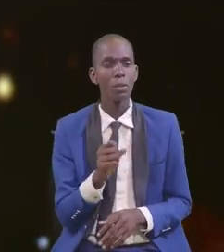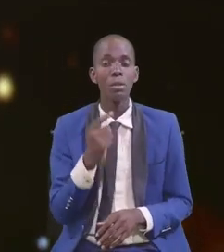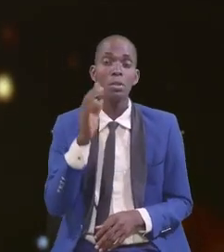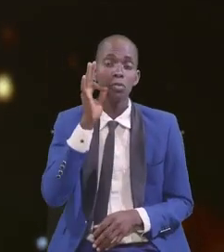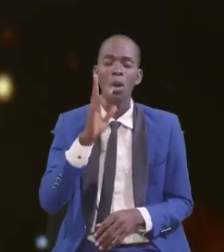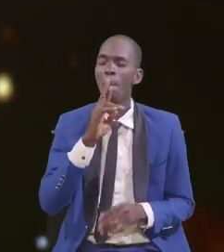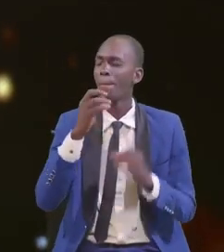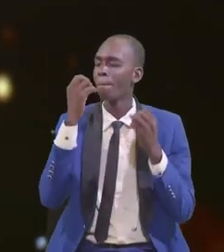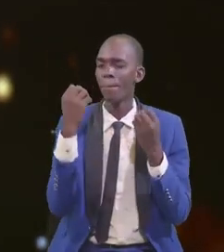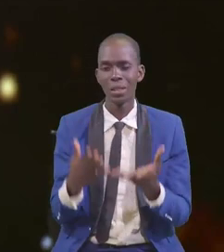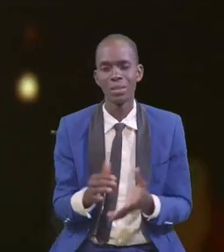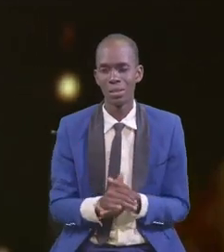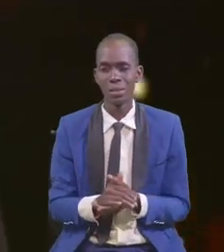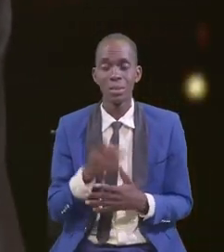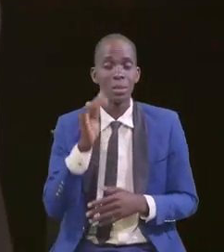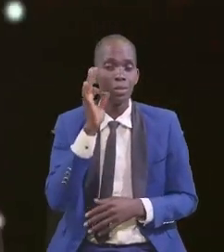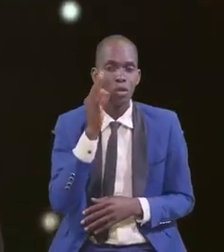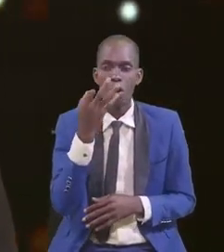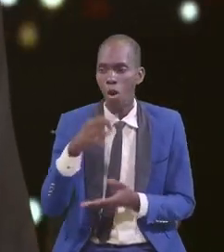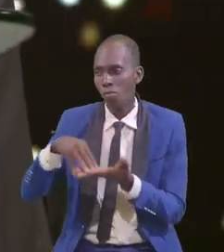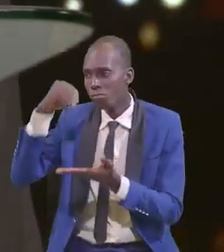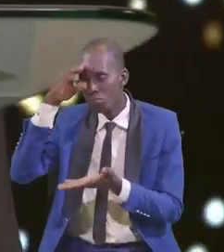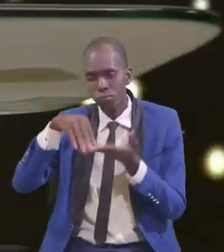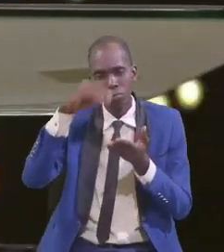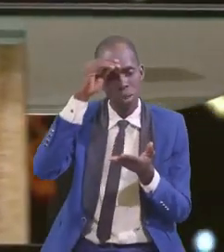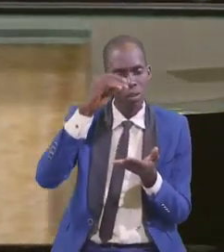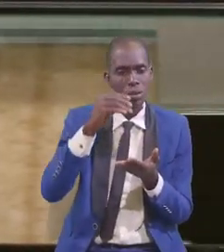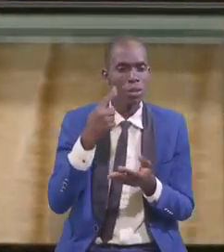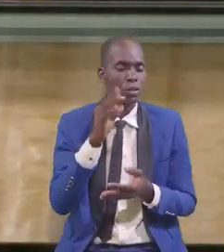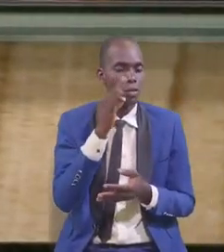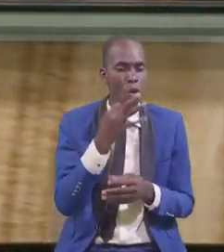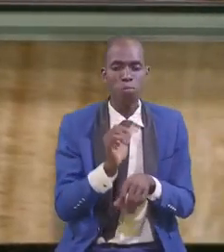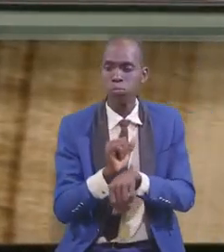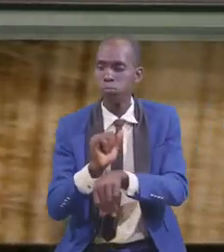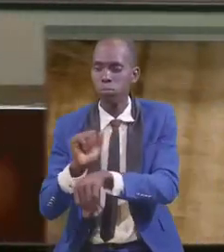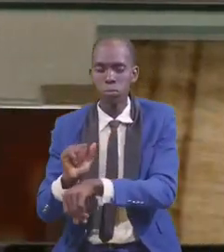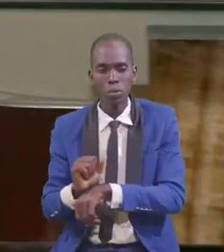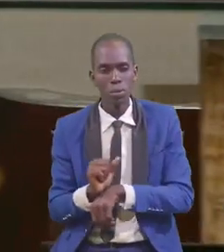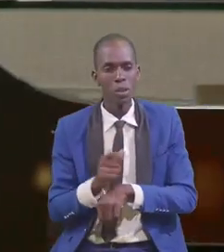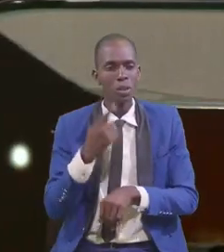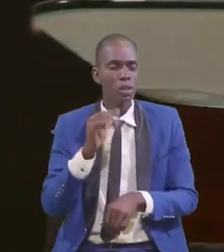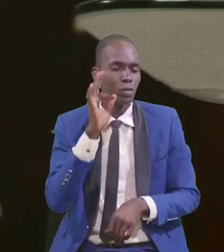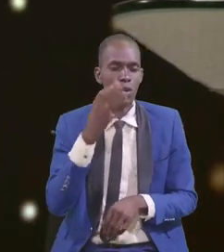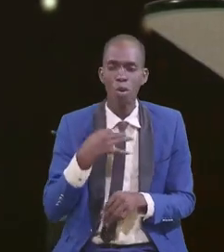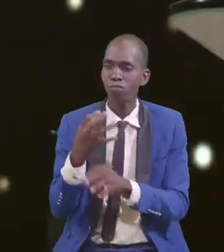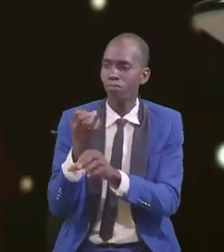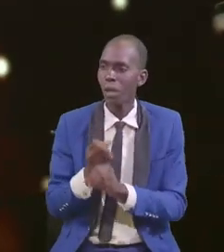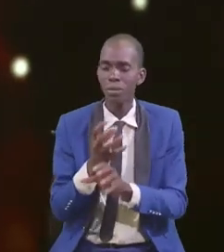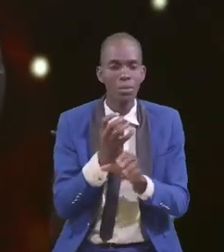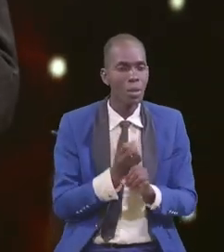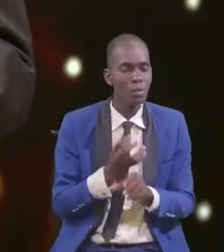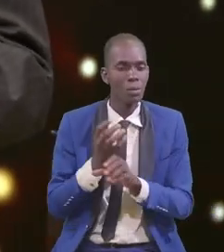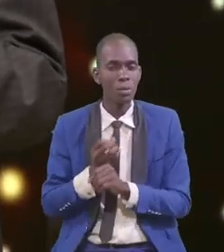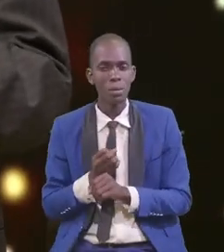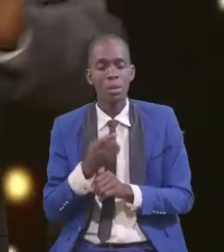so many. The fruits of learning, the fruits of working, the fruit of earning, the fruit